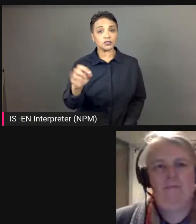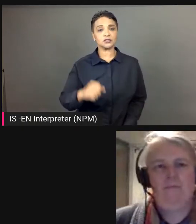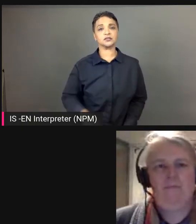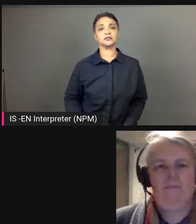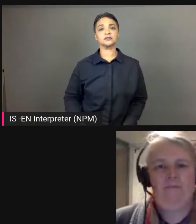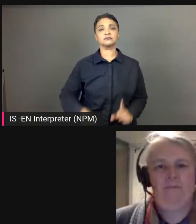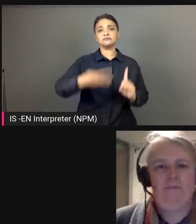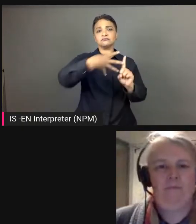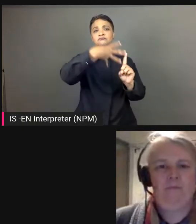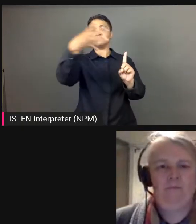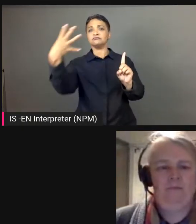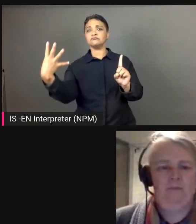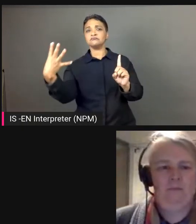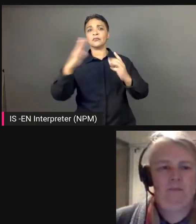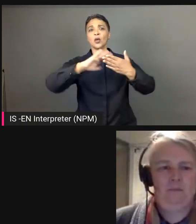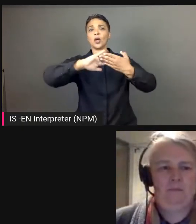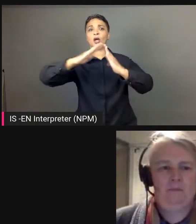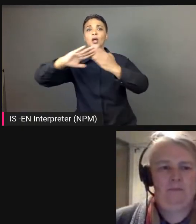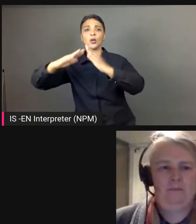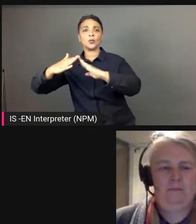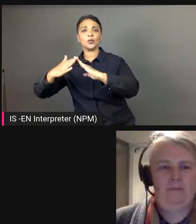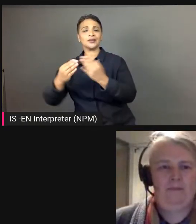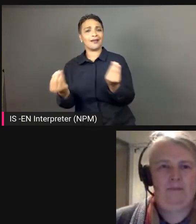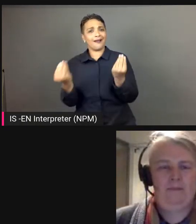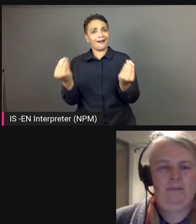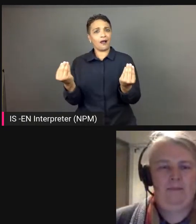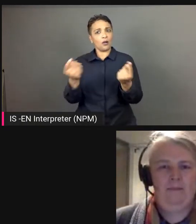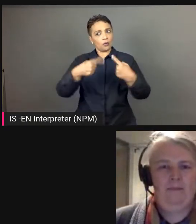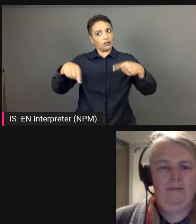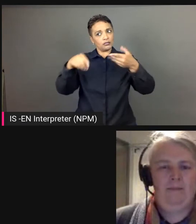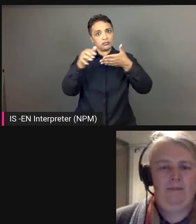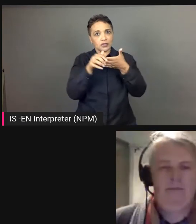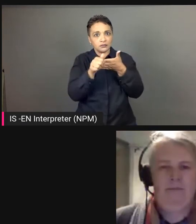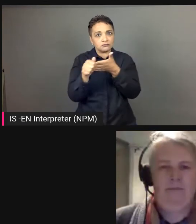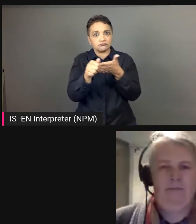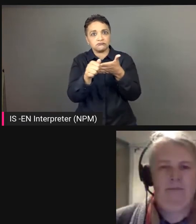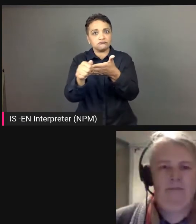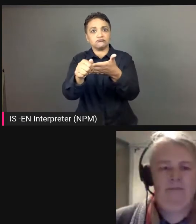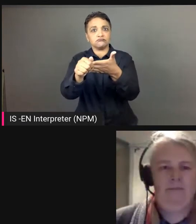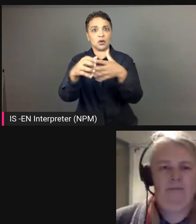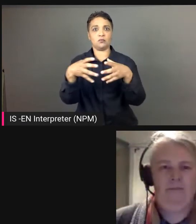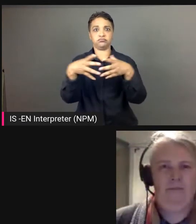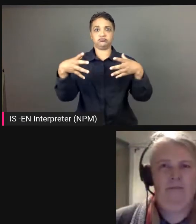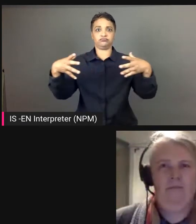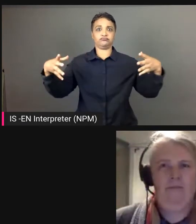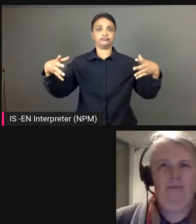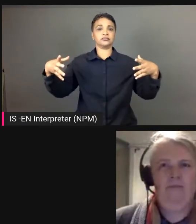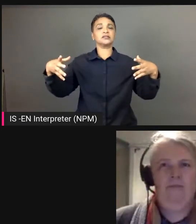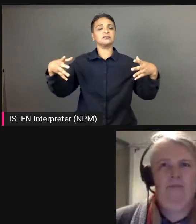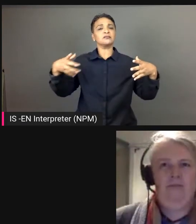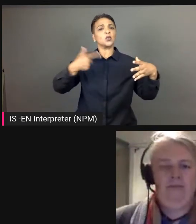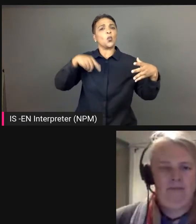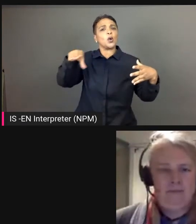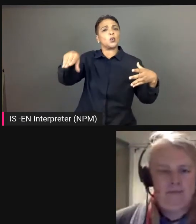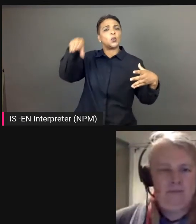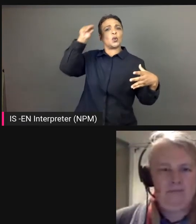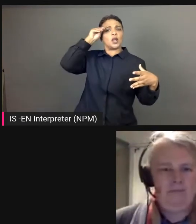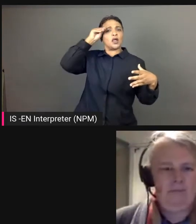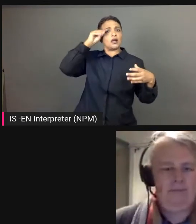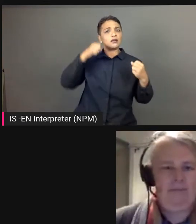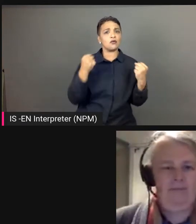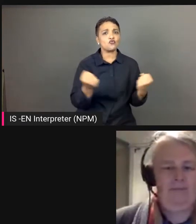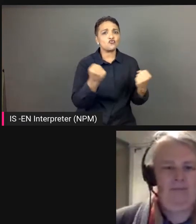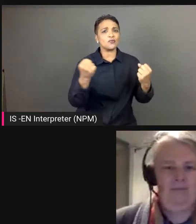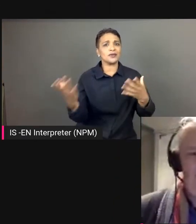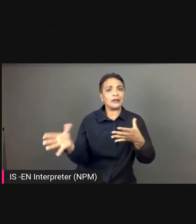LGBTIQ plus community increased people-led activism over the years? Are there any lessons for the humanitarian sector? Over to